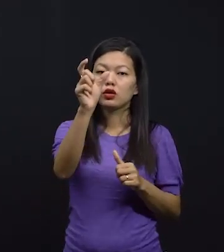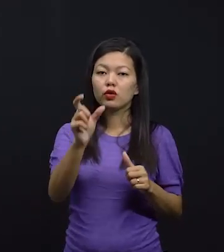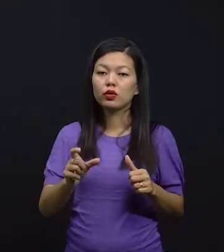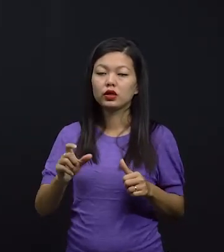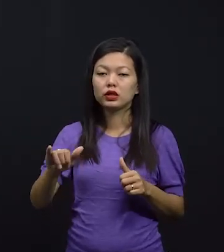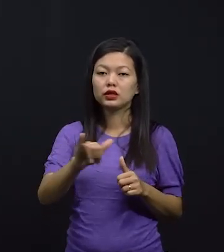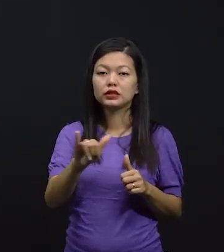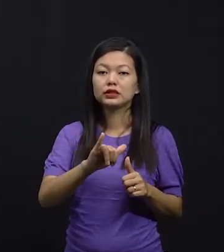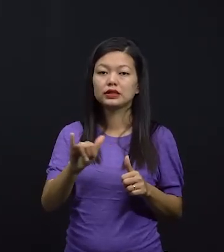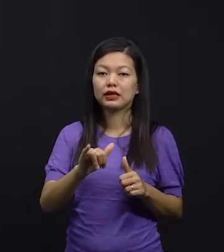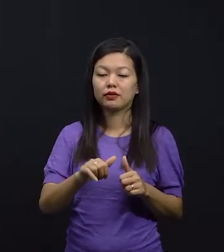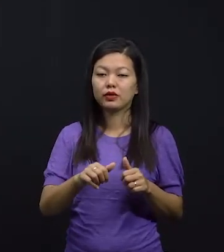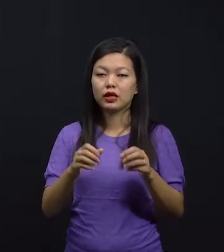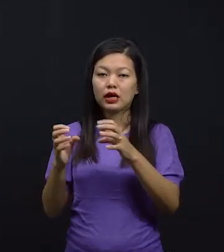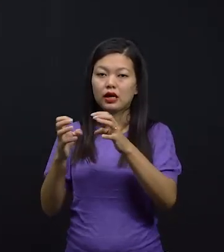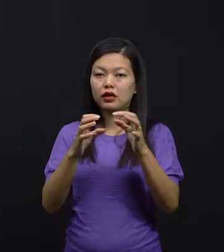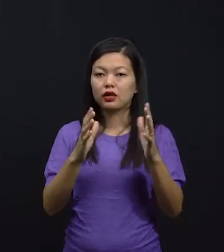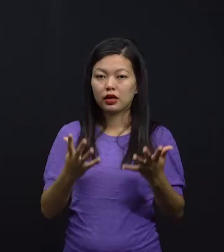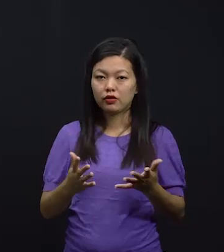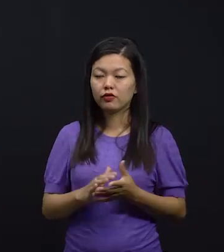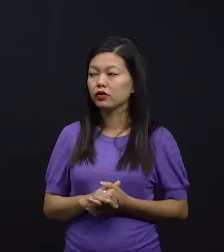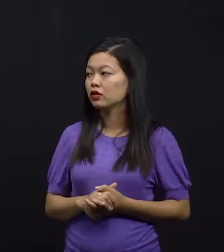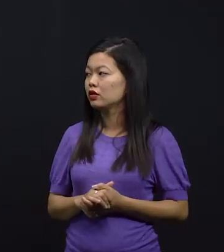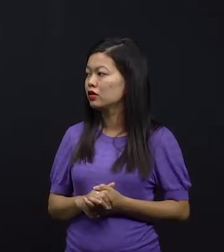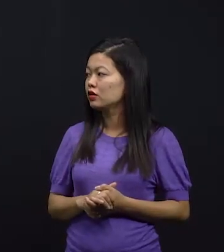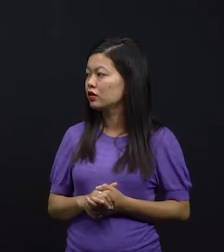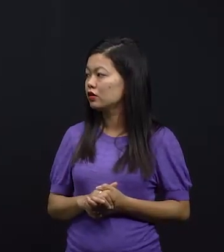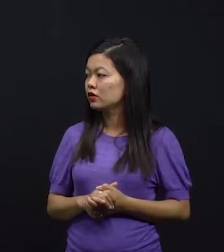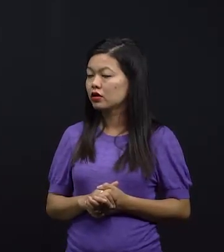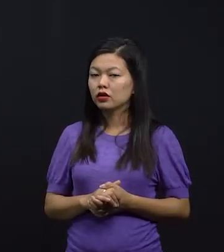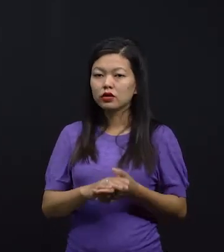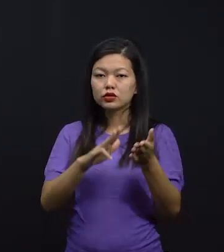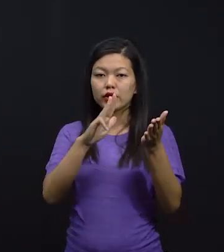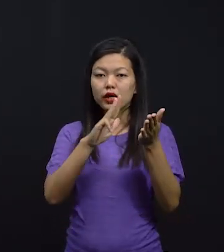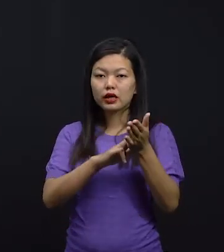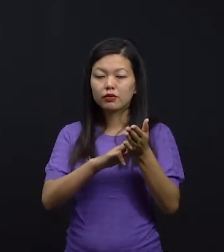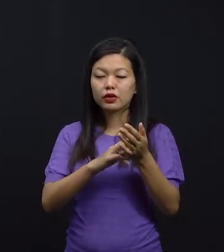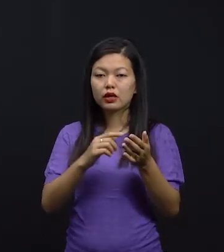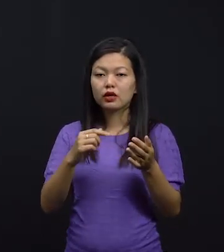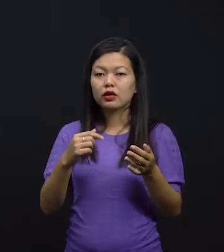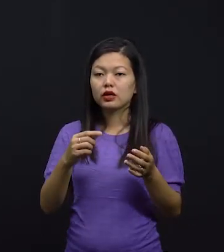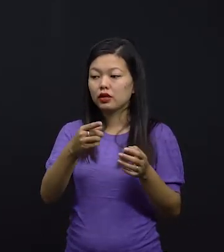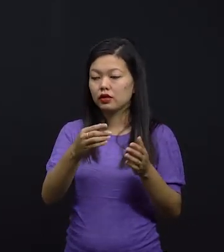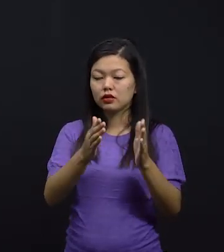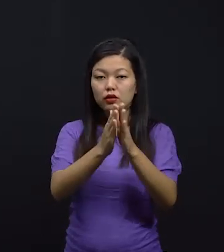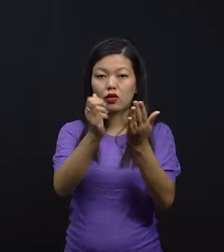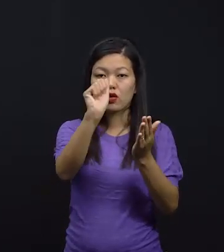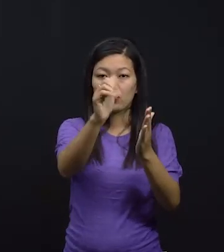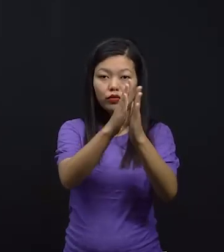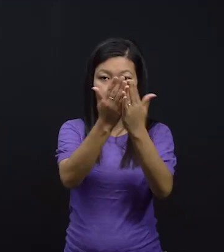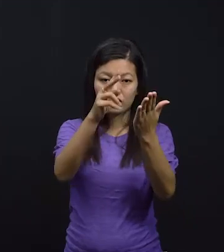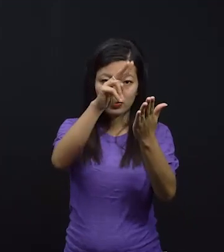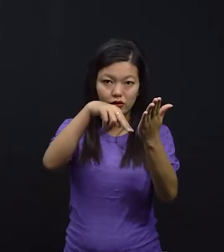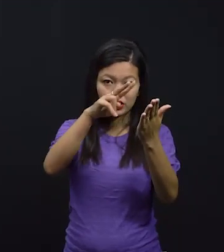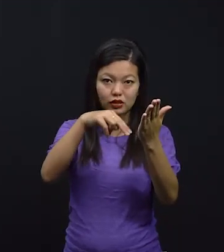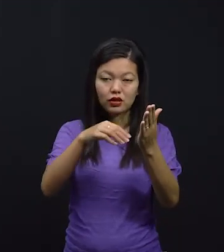Because I got this morning's minion. You see the letter M repeating a lot of time. Even in one single line, that